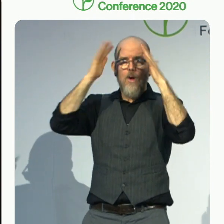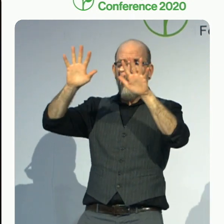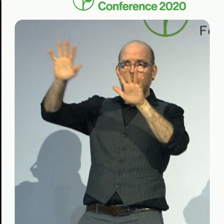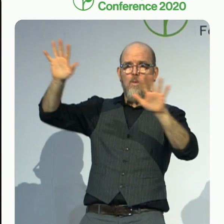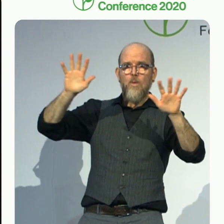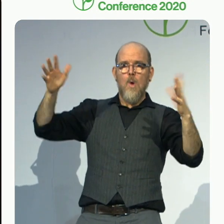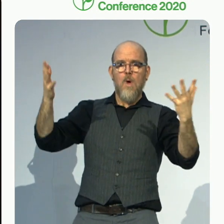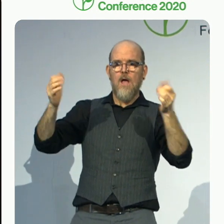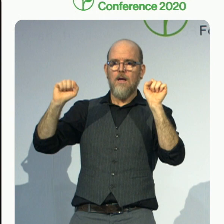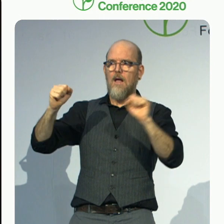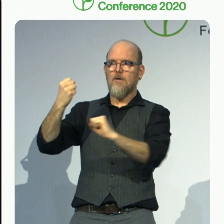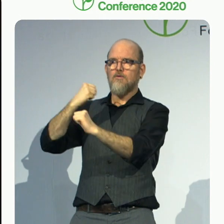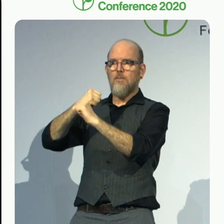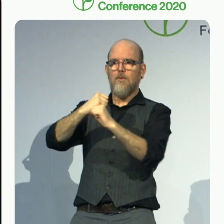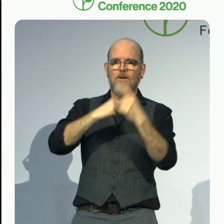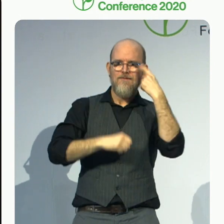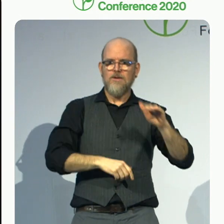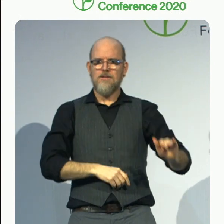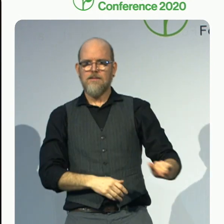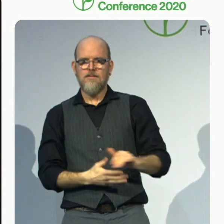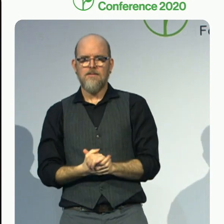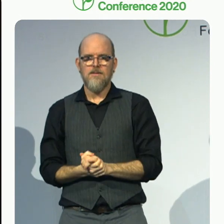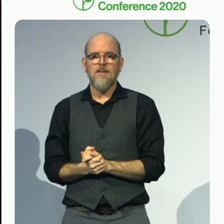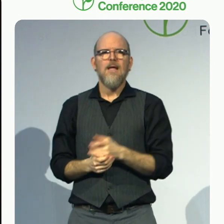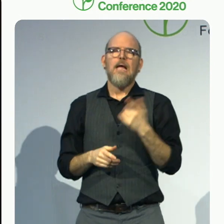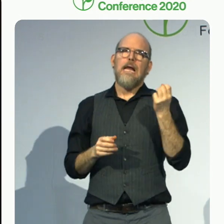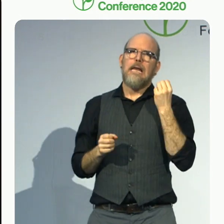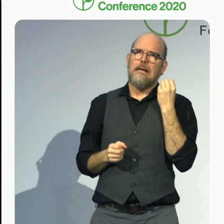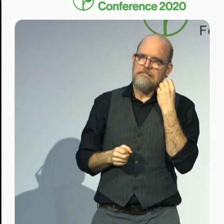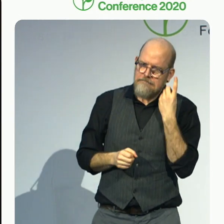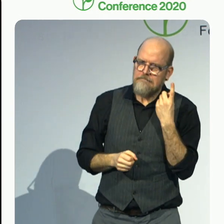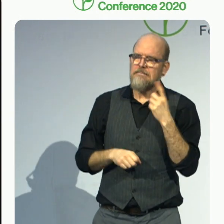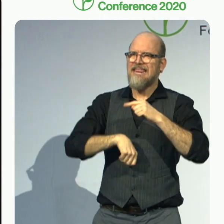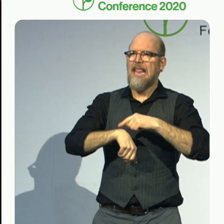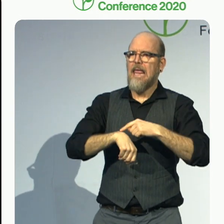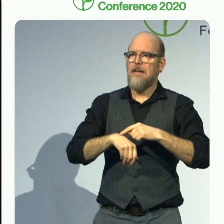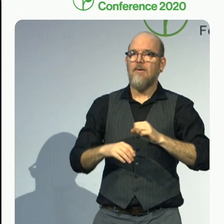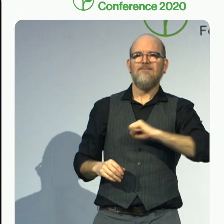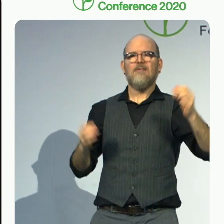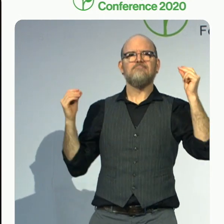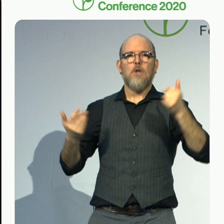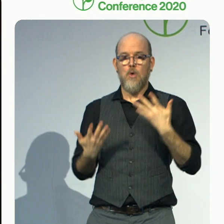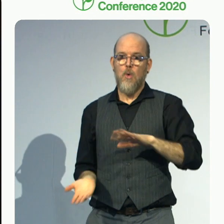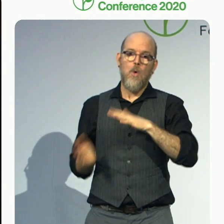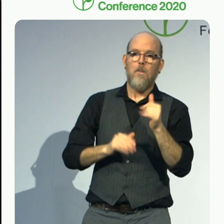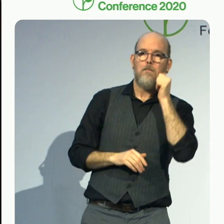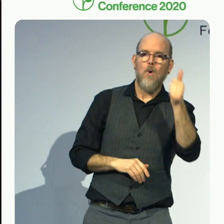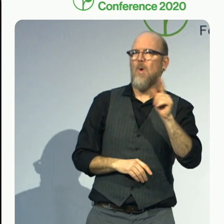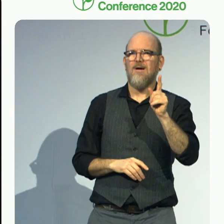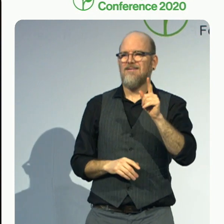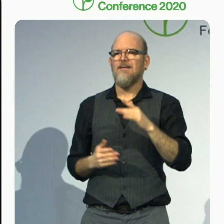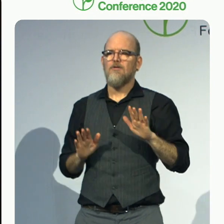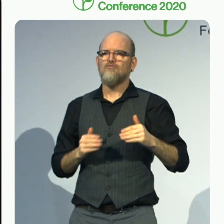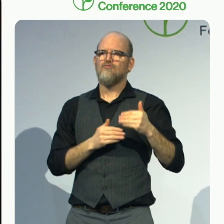quite some time to reach, but I think at least we in Austria, we have one of the most